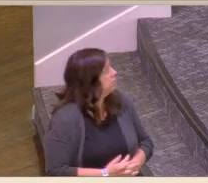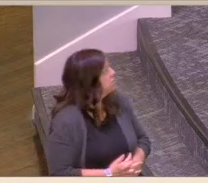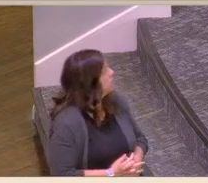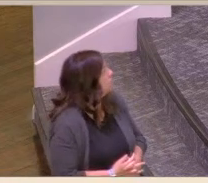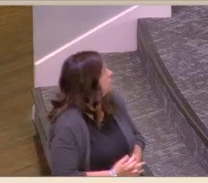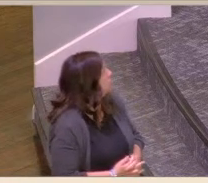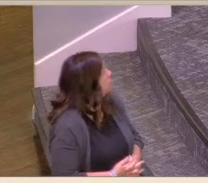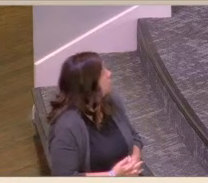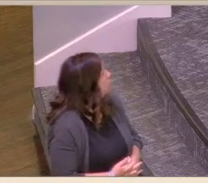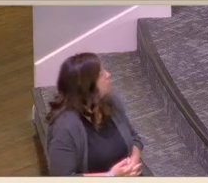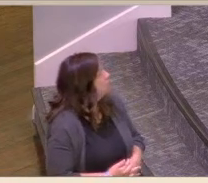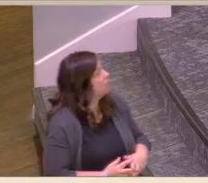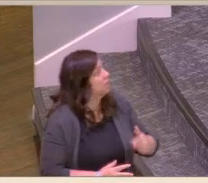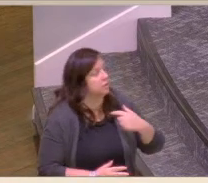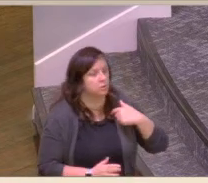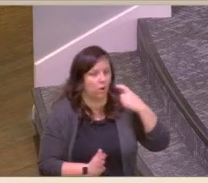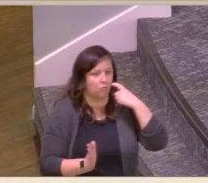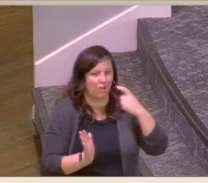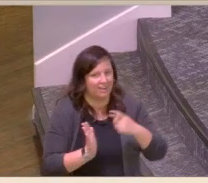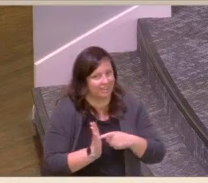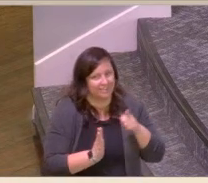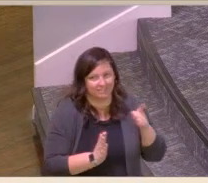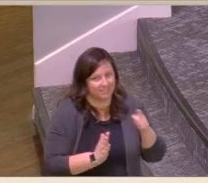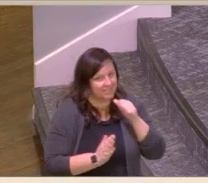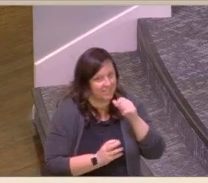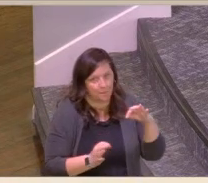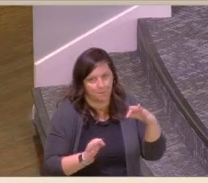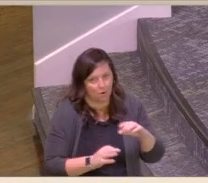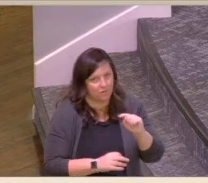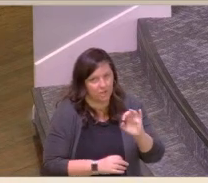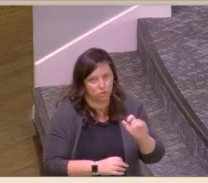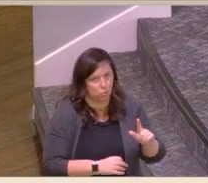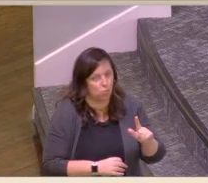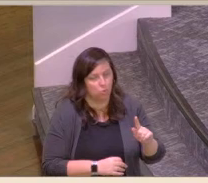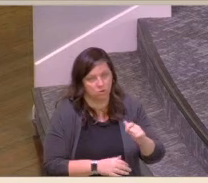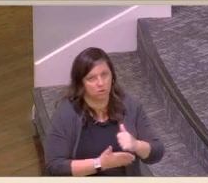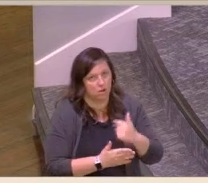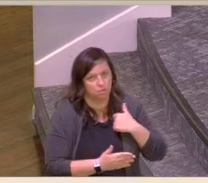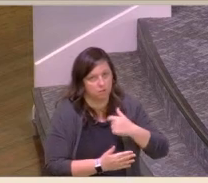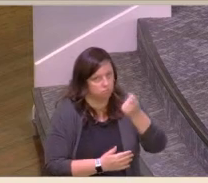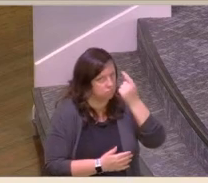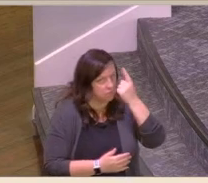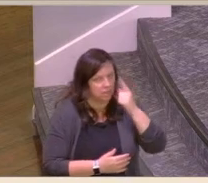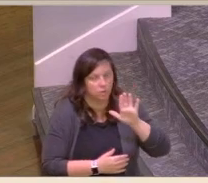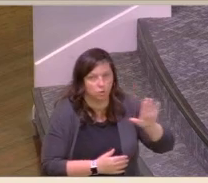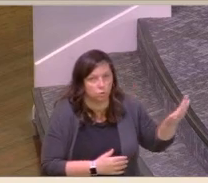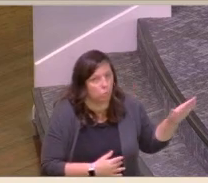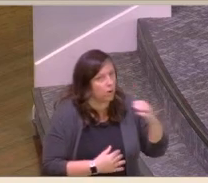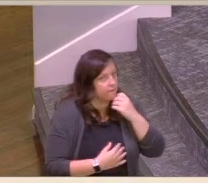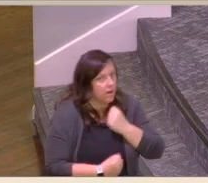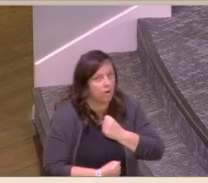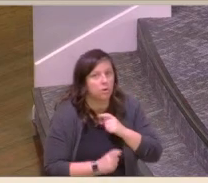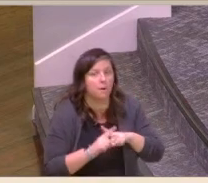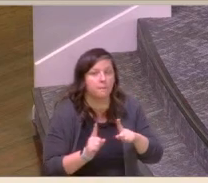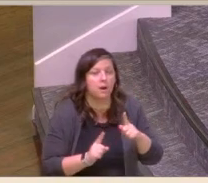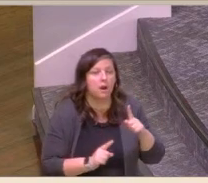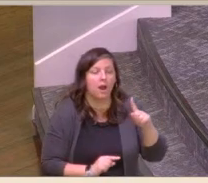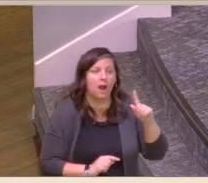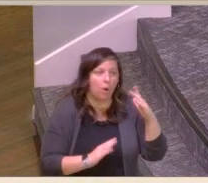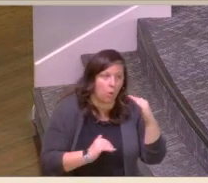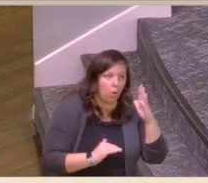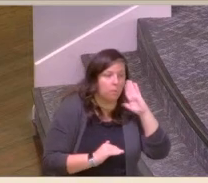So I recognize that this is not a perfect tool for understanding the values, but I hope that it provides at least a